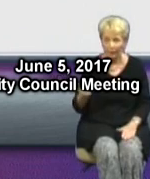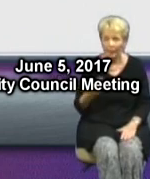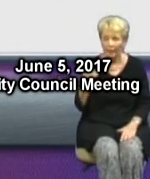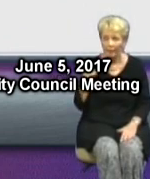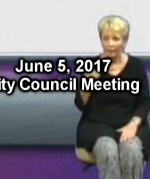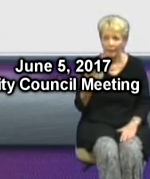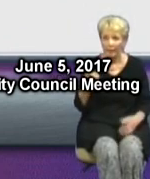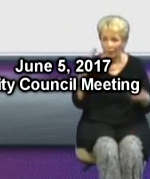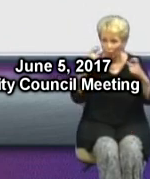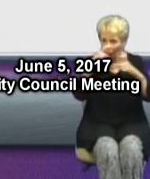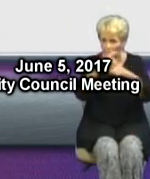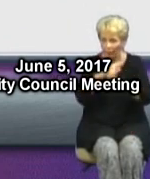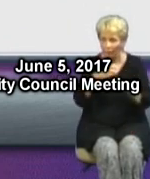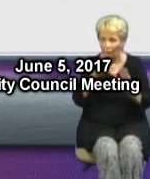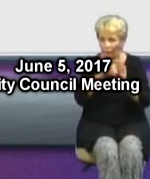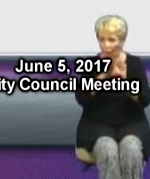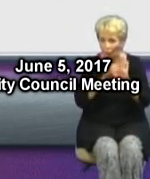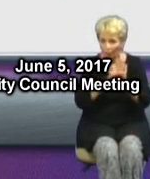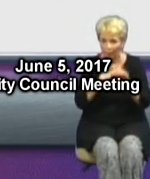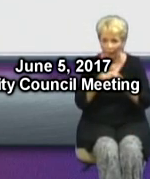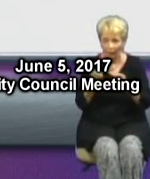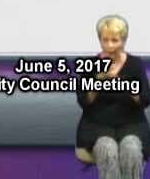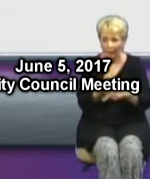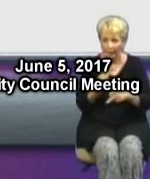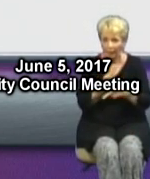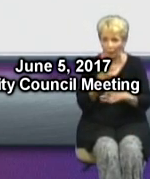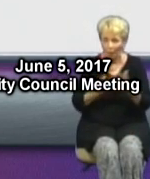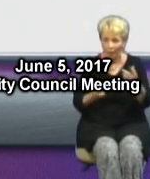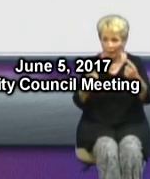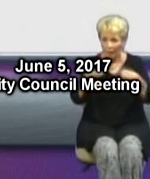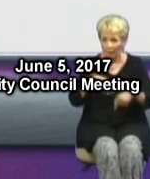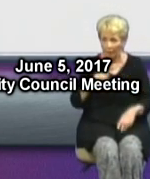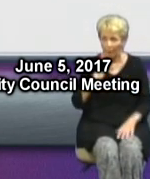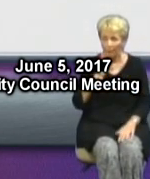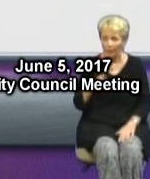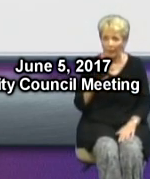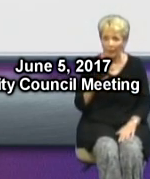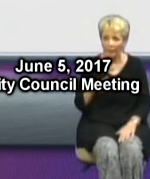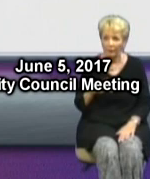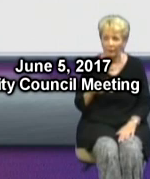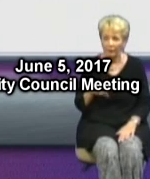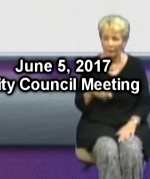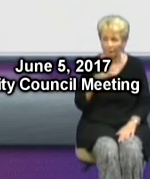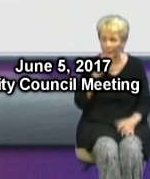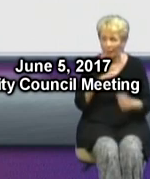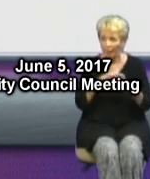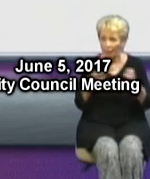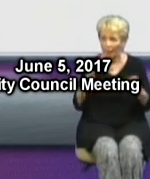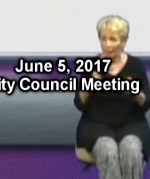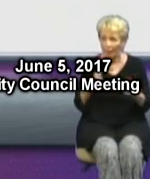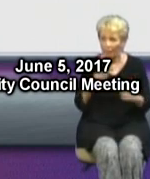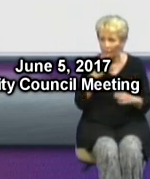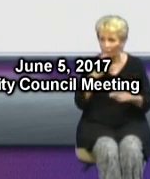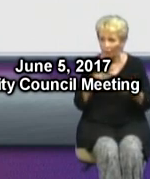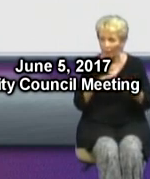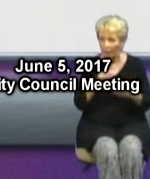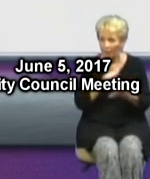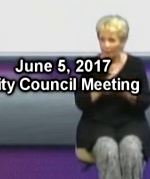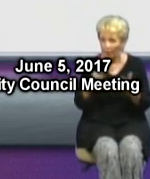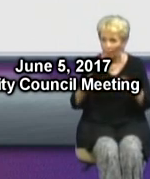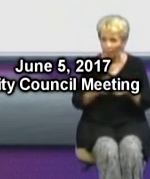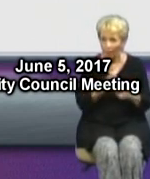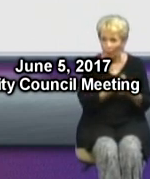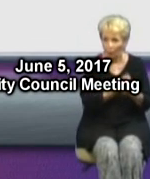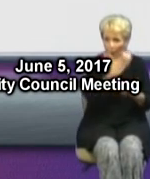pretty complicated formula for how they calculate what comes back, and there has been a lot of talk about taking away from the